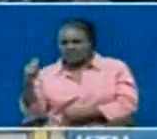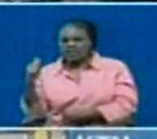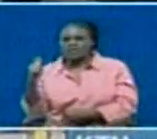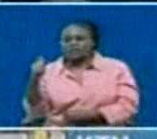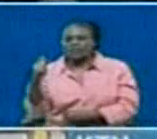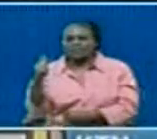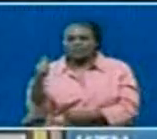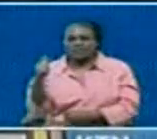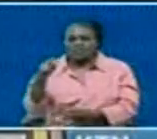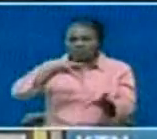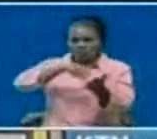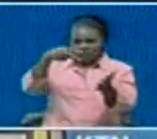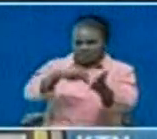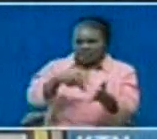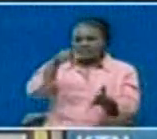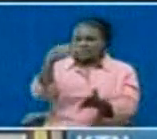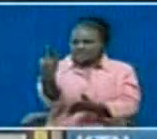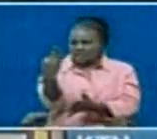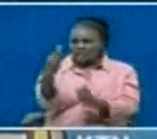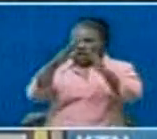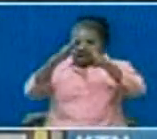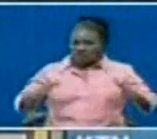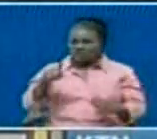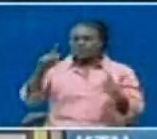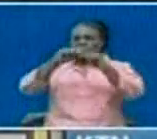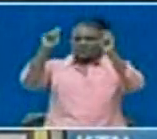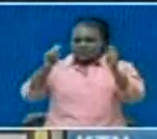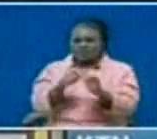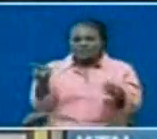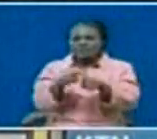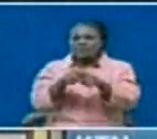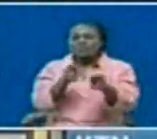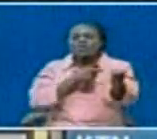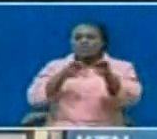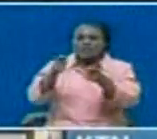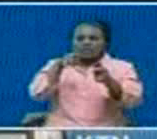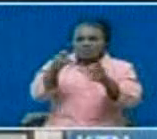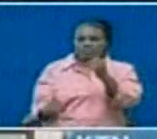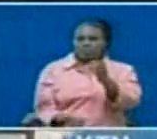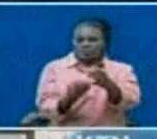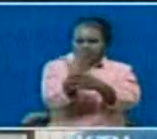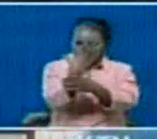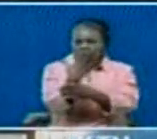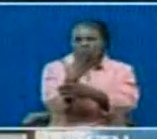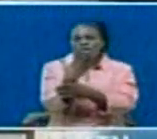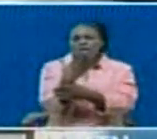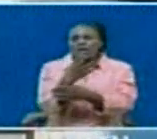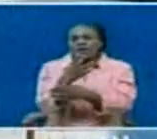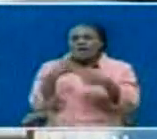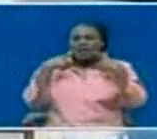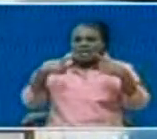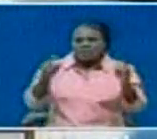on broadcast media. The three media houses said until an independent broadcasting regulator is created through enactment of a Broadcasting